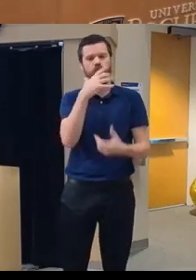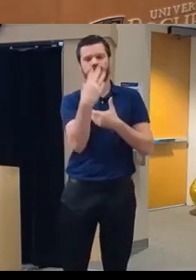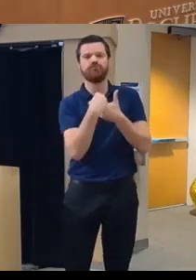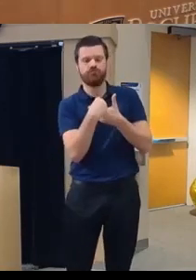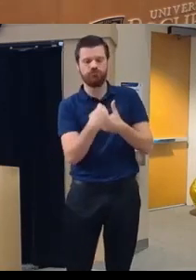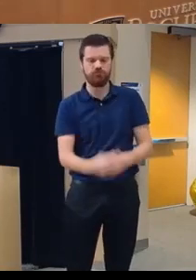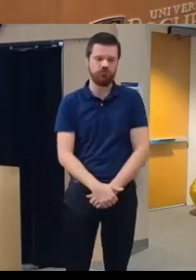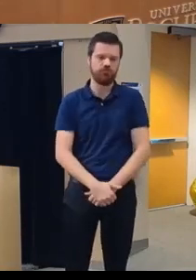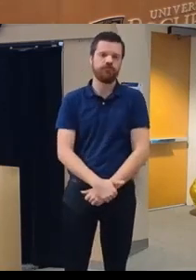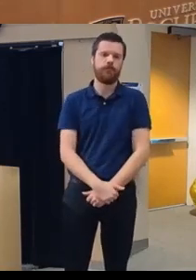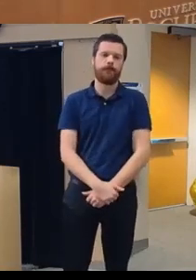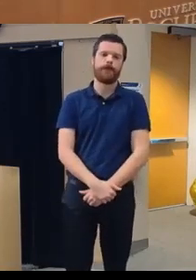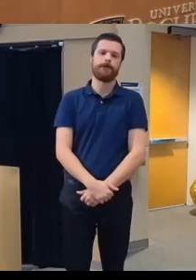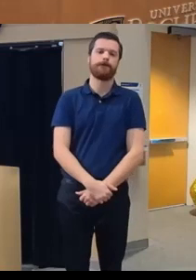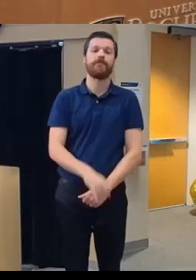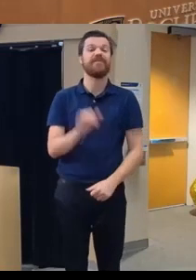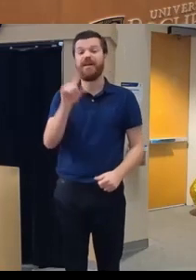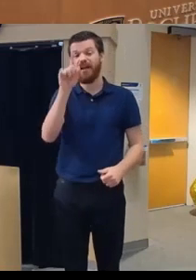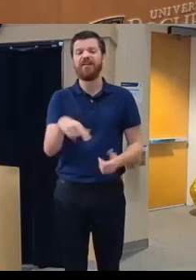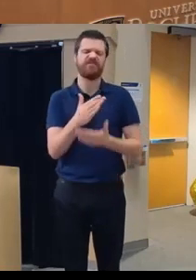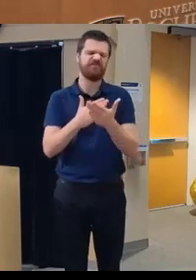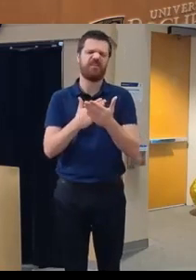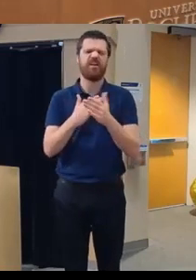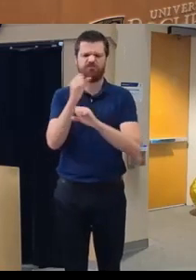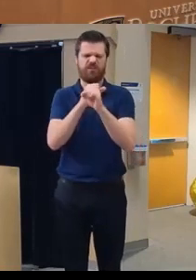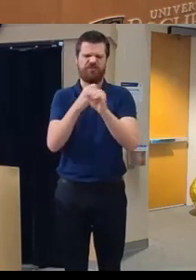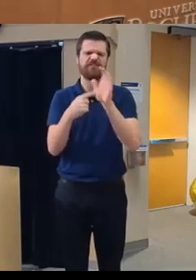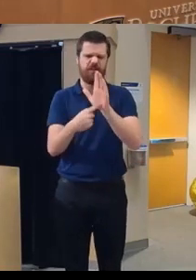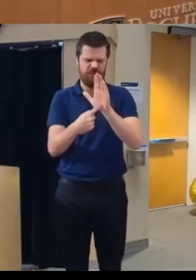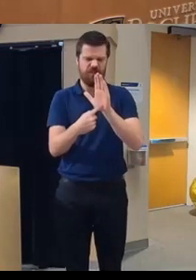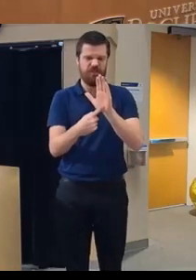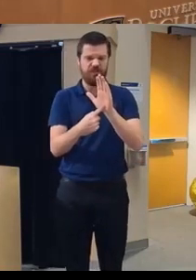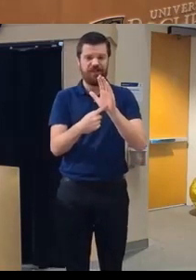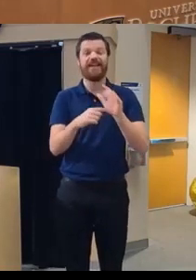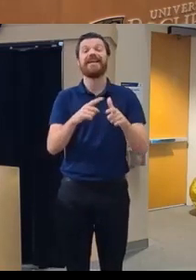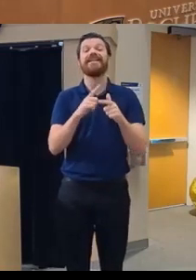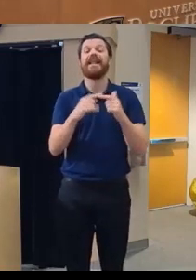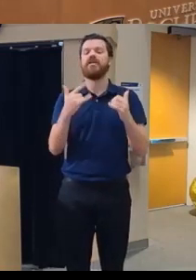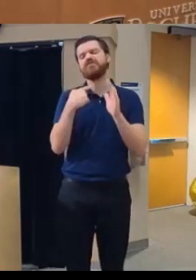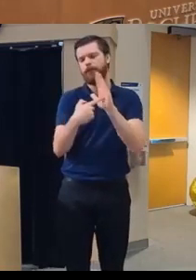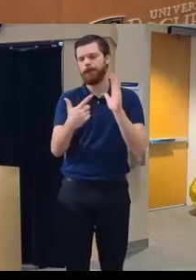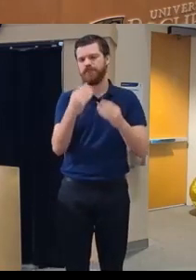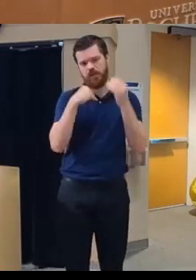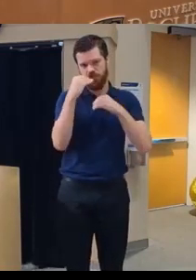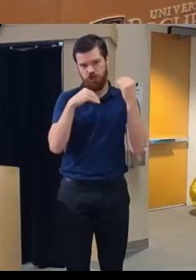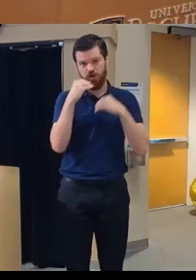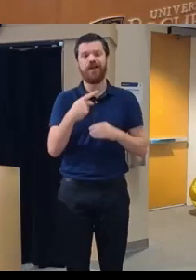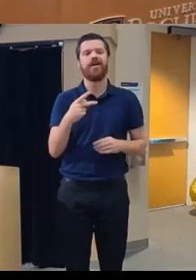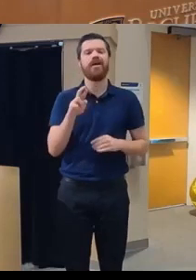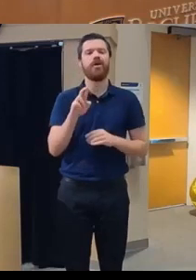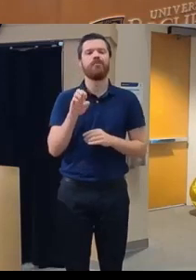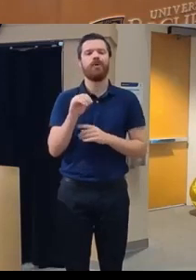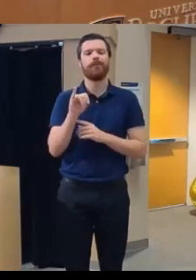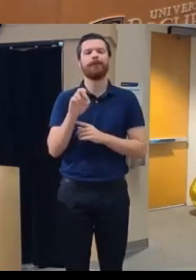participants. Okay, so those are some examples. And then if we look, for example, at the dietary recommendations, Premier was